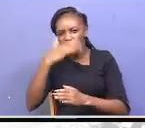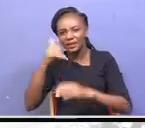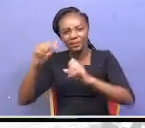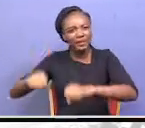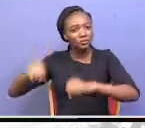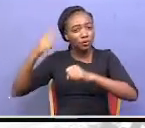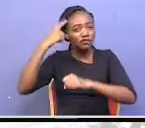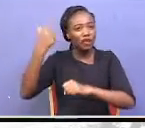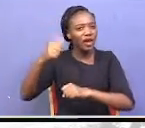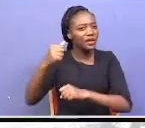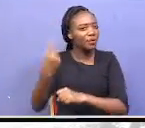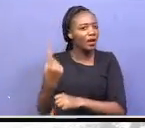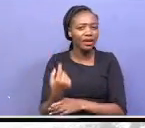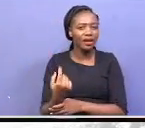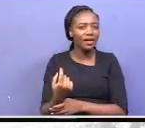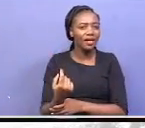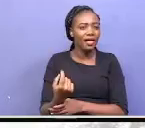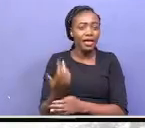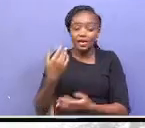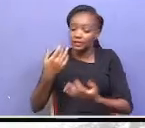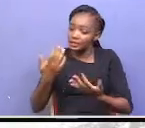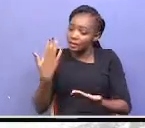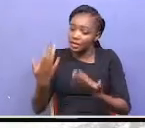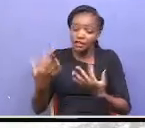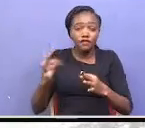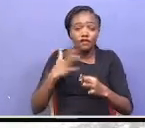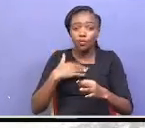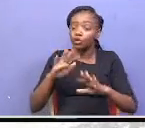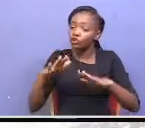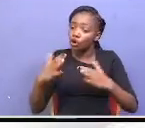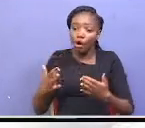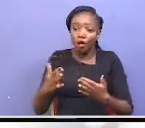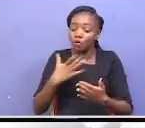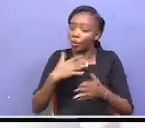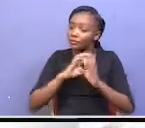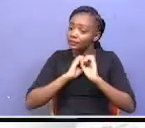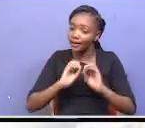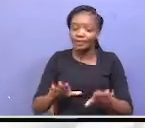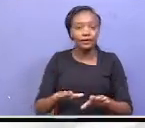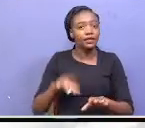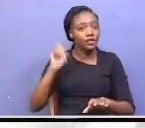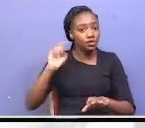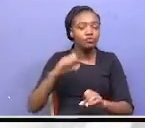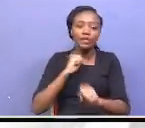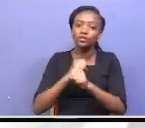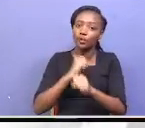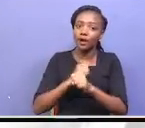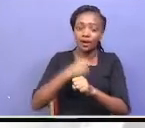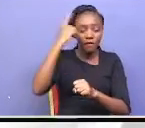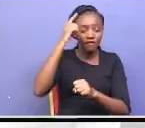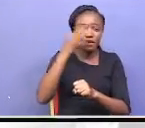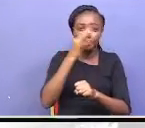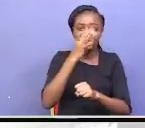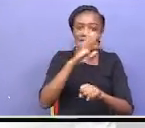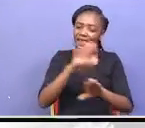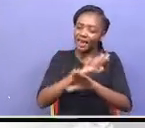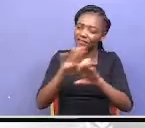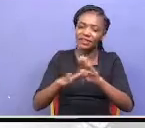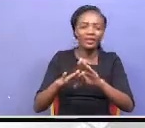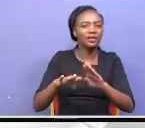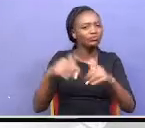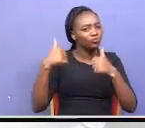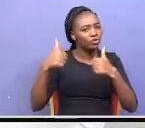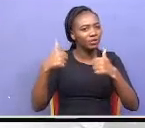anyone. It's either you worked or you didn't work. For Kibaki, everything got measured. He said